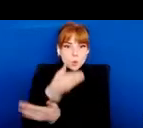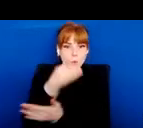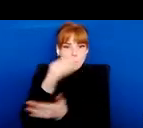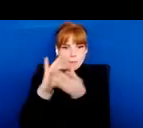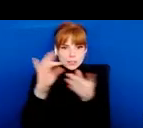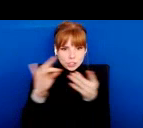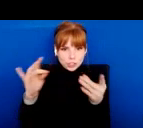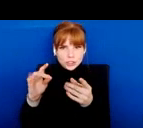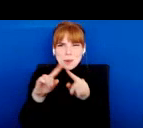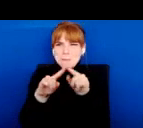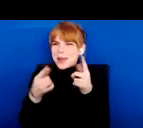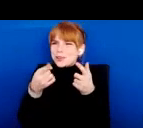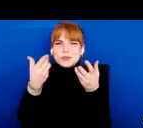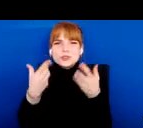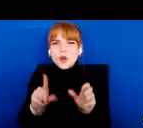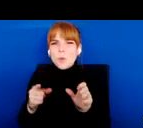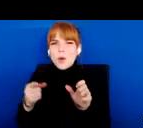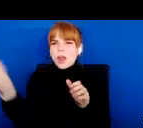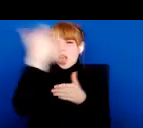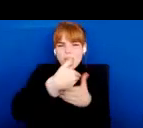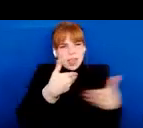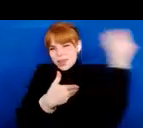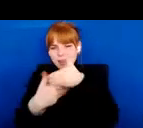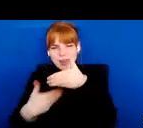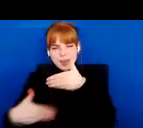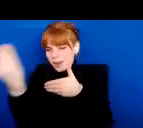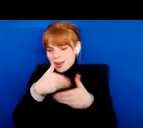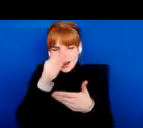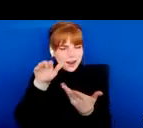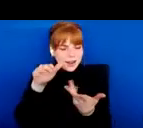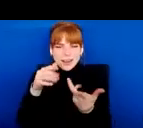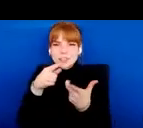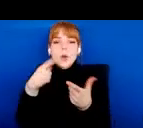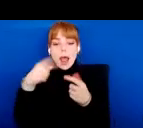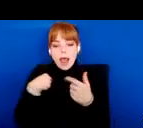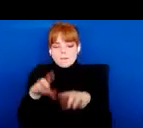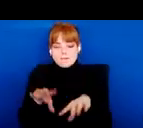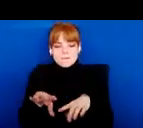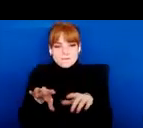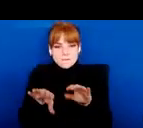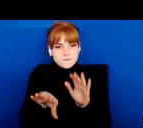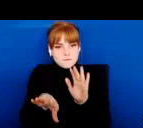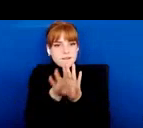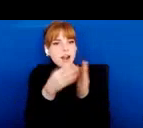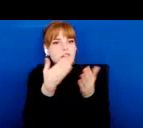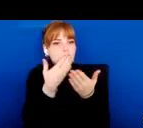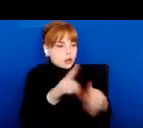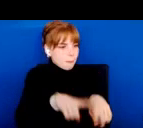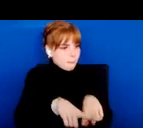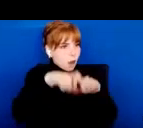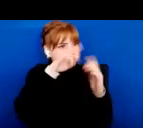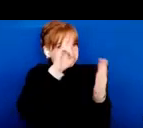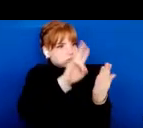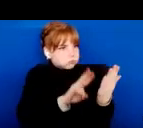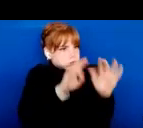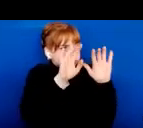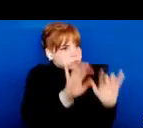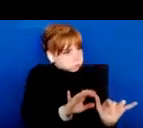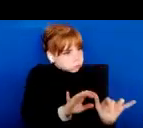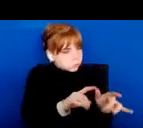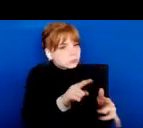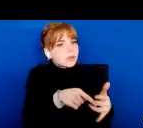just let me finish my thought. So I'm typing and kind of when I come to a natural pause, or I've finished reading the line I'm on, then it will